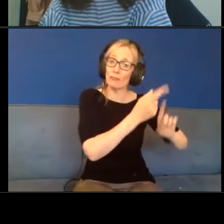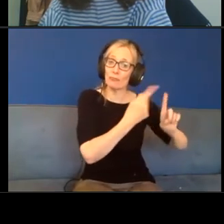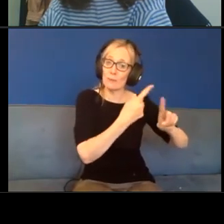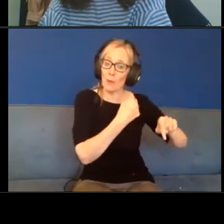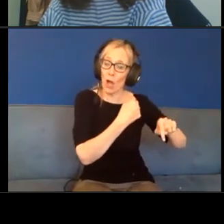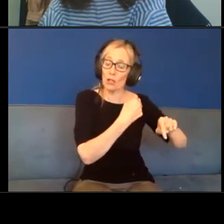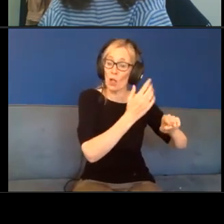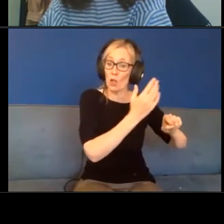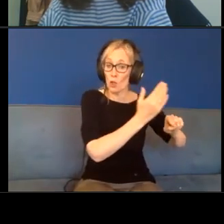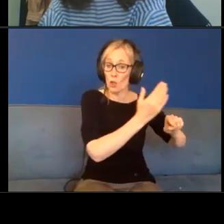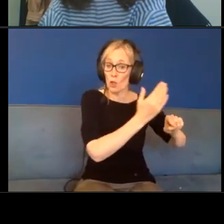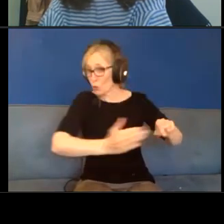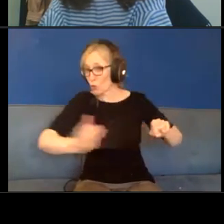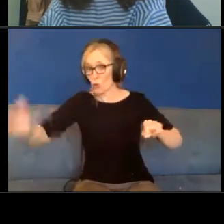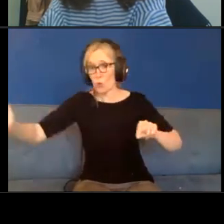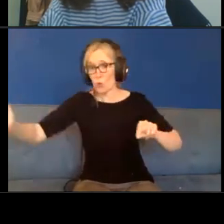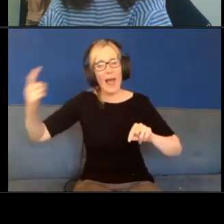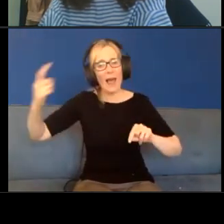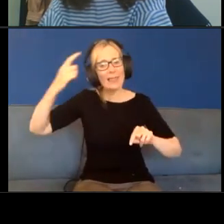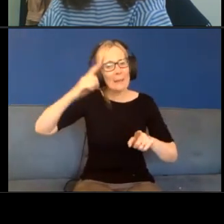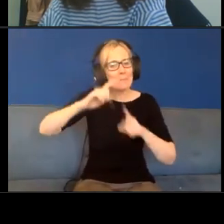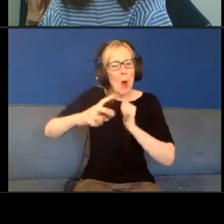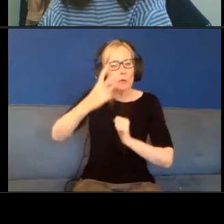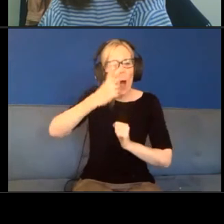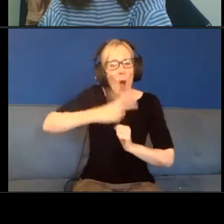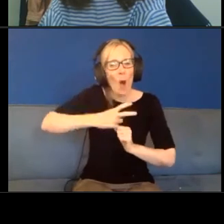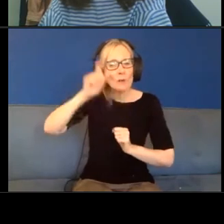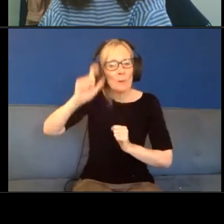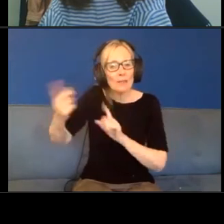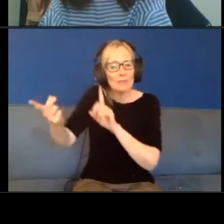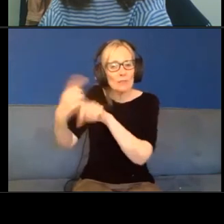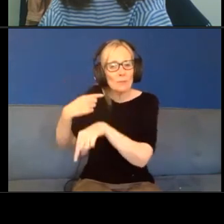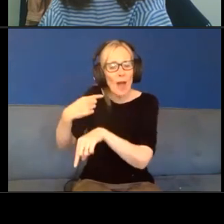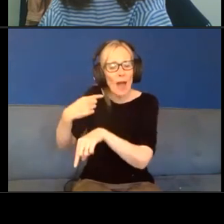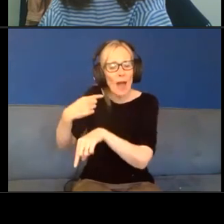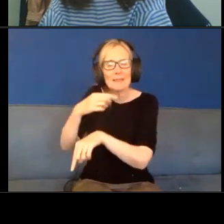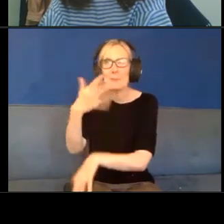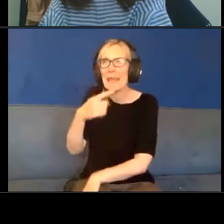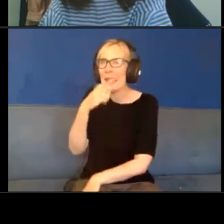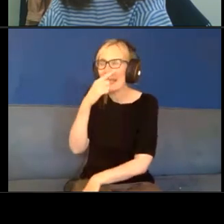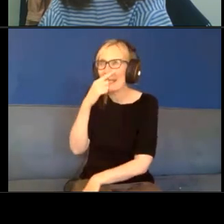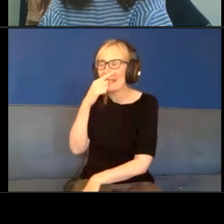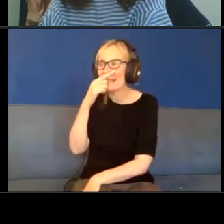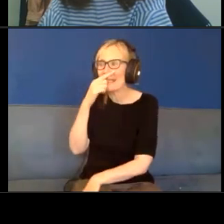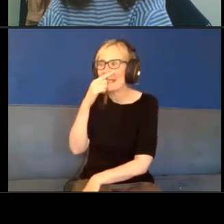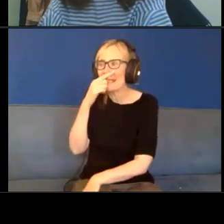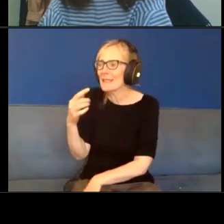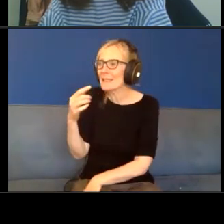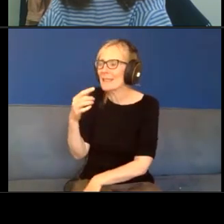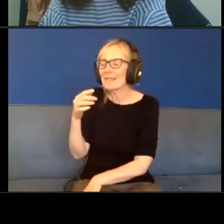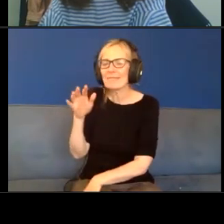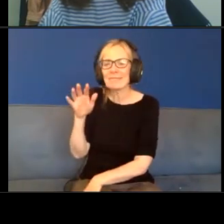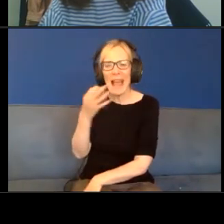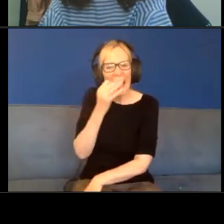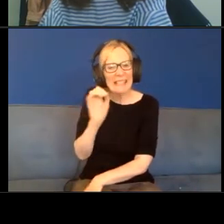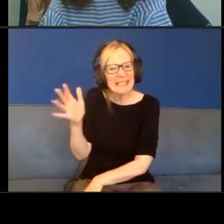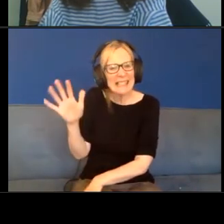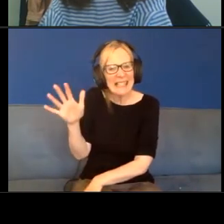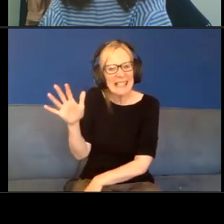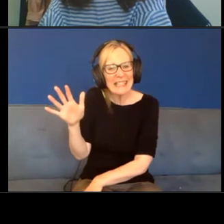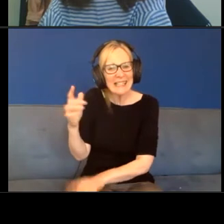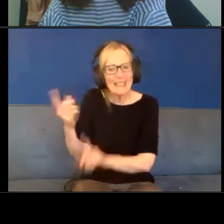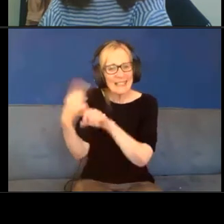the way through to, I think, our the oldest participant in the music makers research, music makers survey, sorry, was 80. So